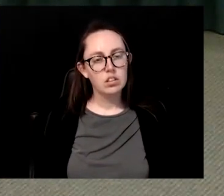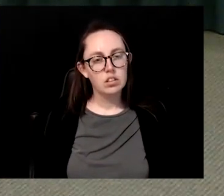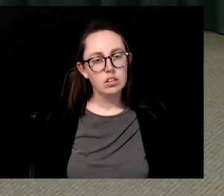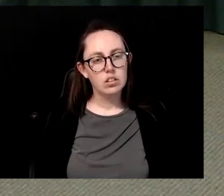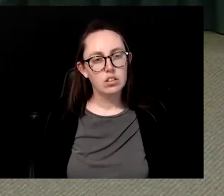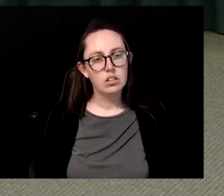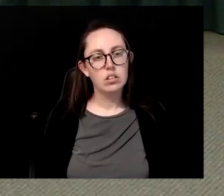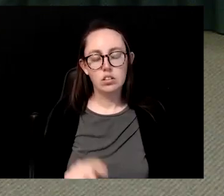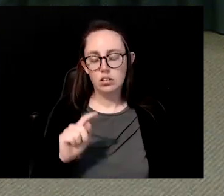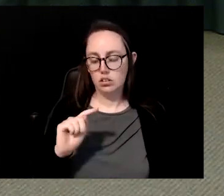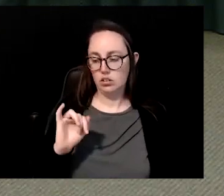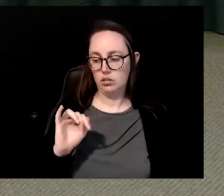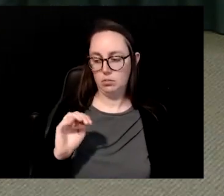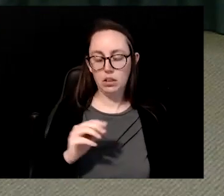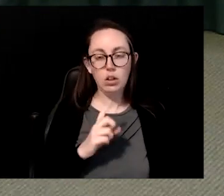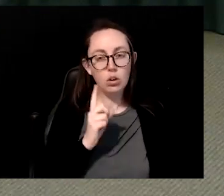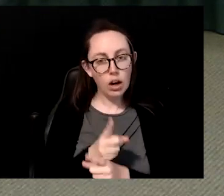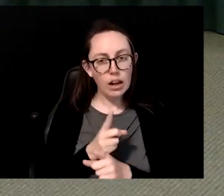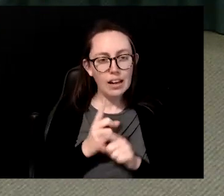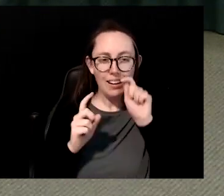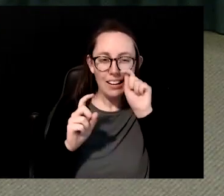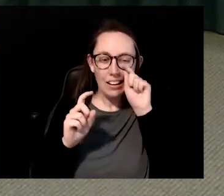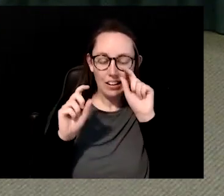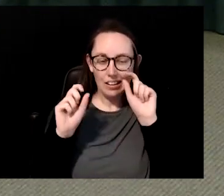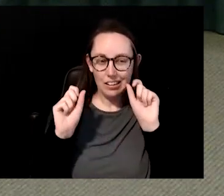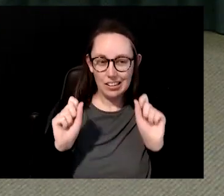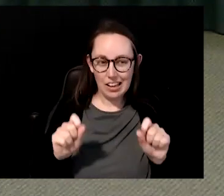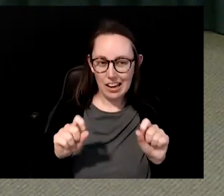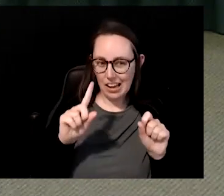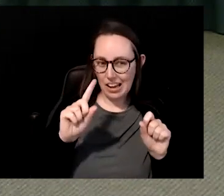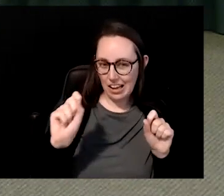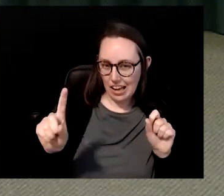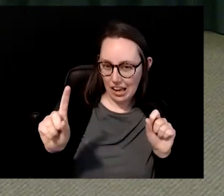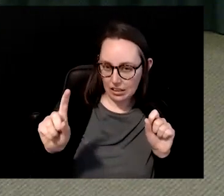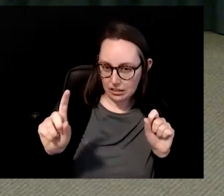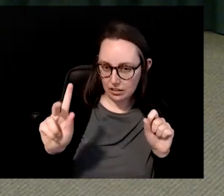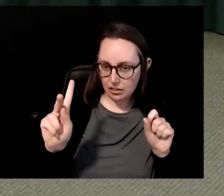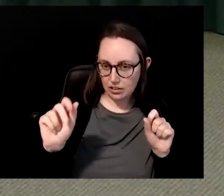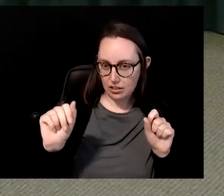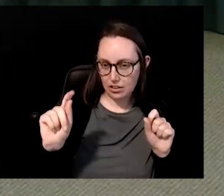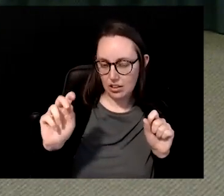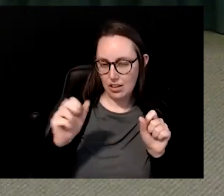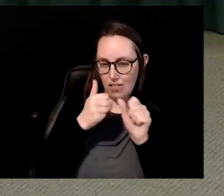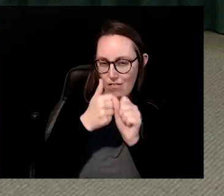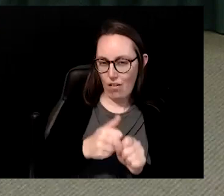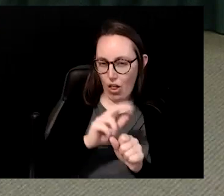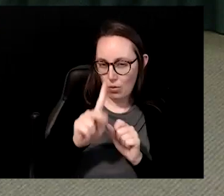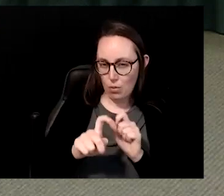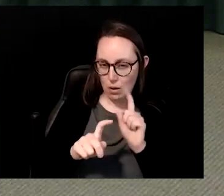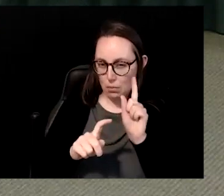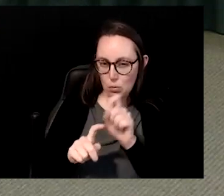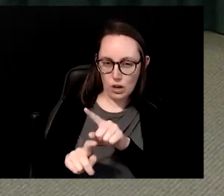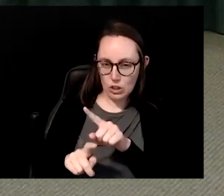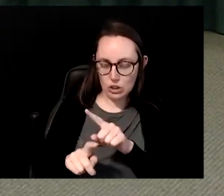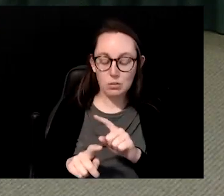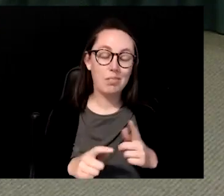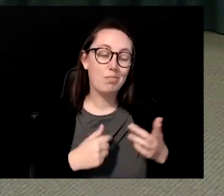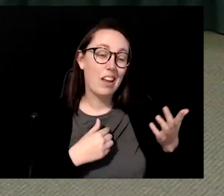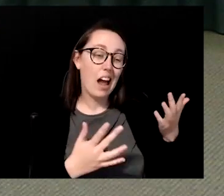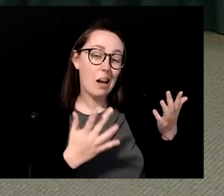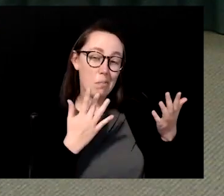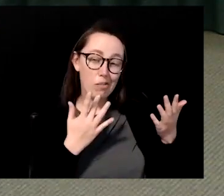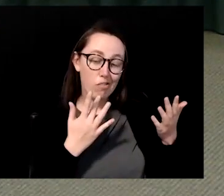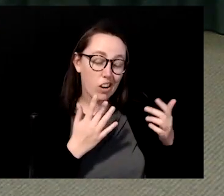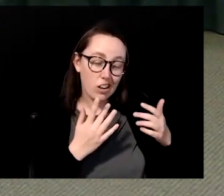slash invite Kate for a follow-up question from me is that all right with you I'd prefer to keep moving along but we is it